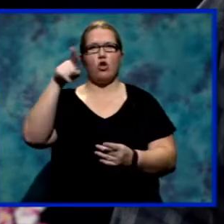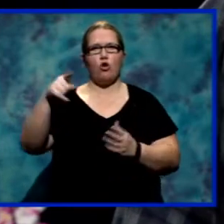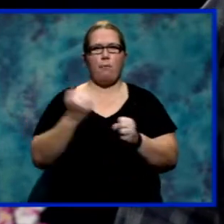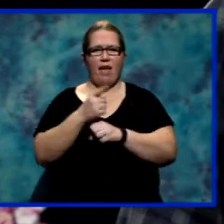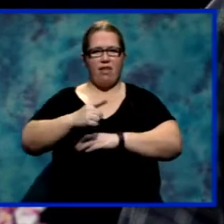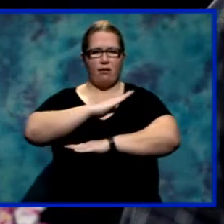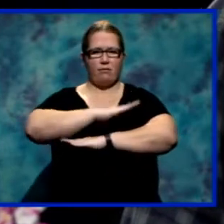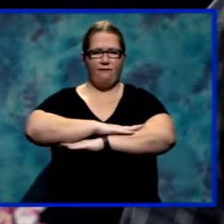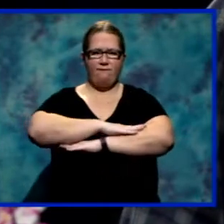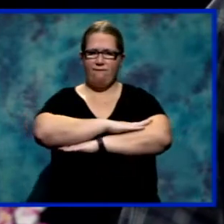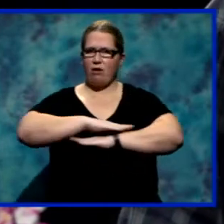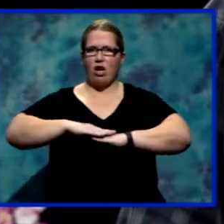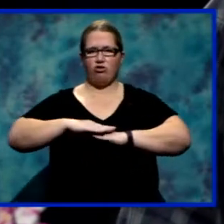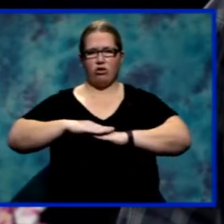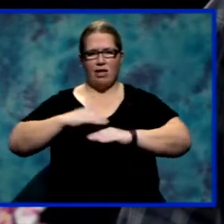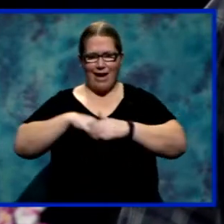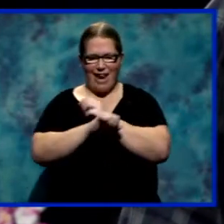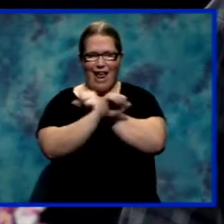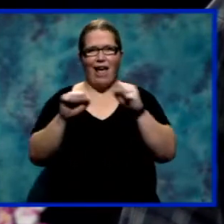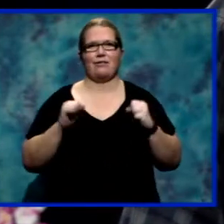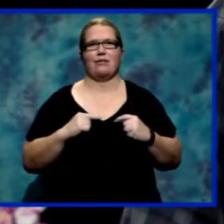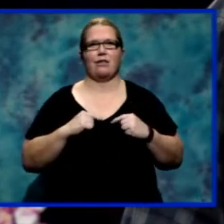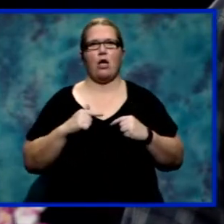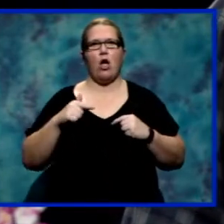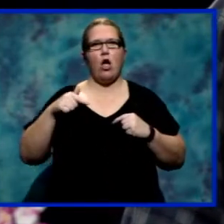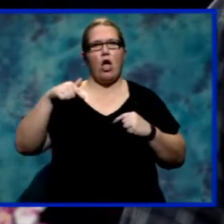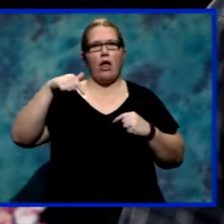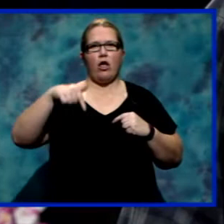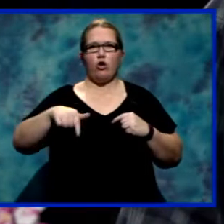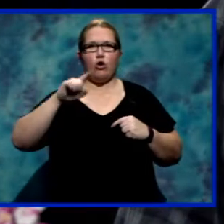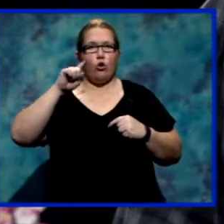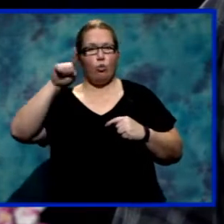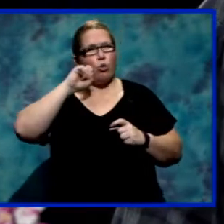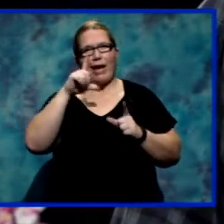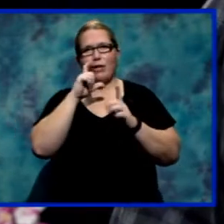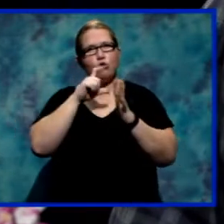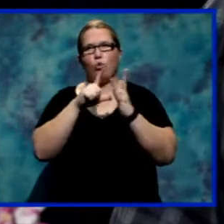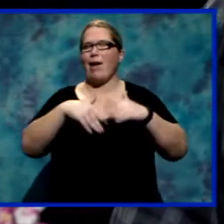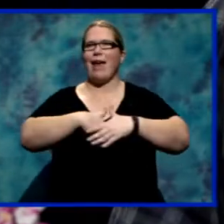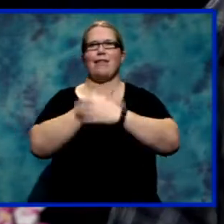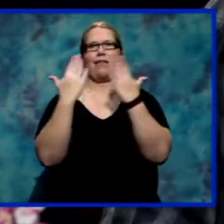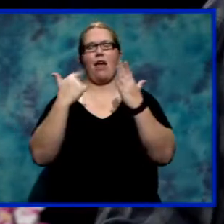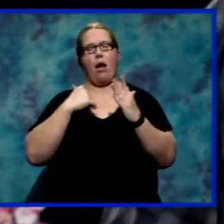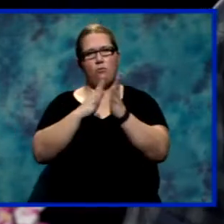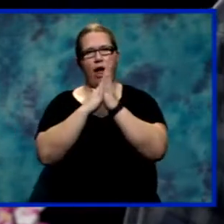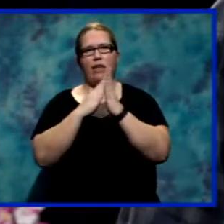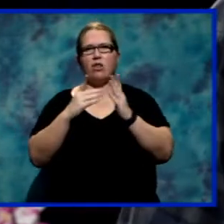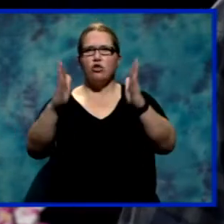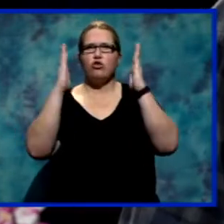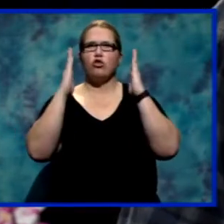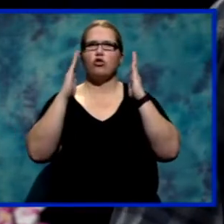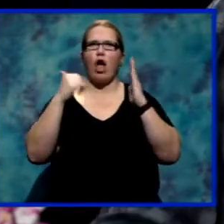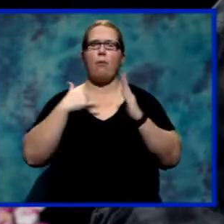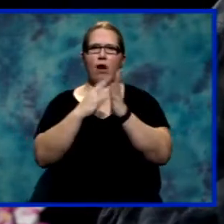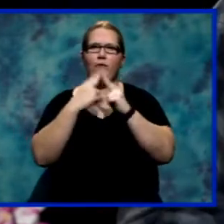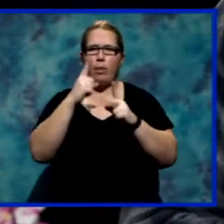foundation down in us, then we know that if this world closes, you can do anything. I pray for the church. I pray for the people